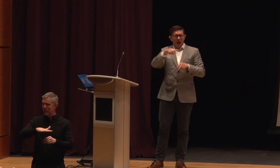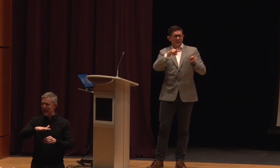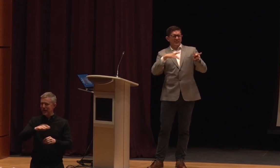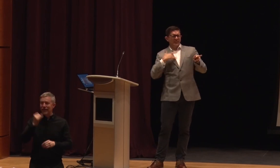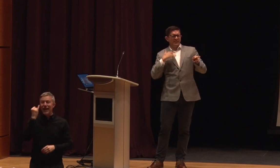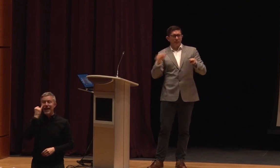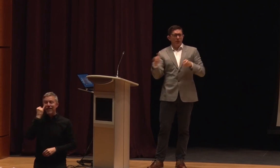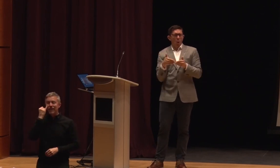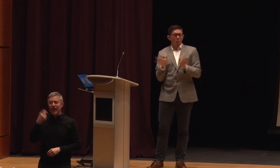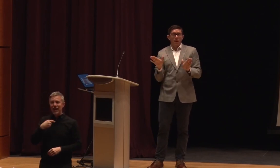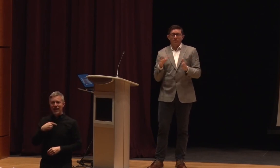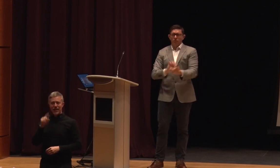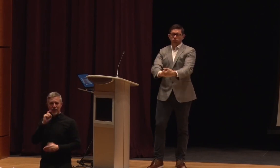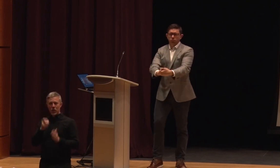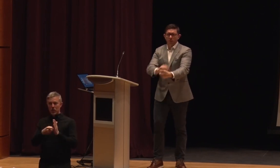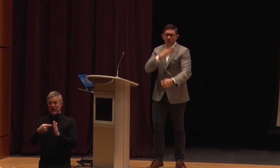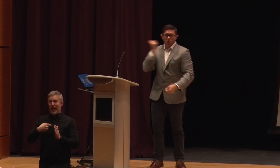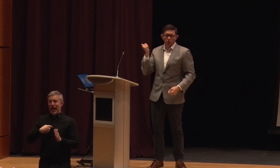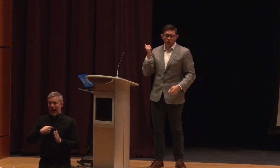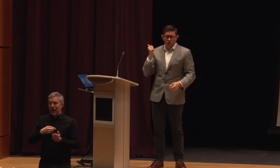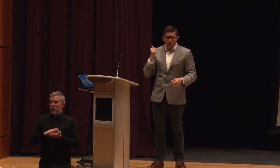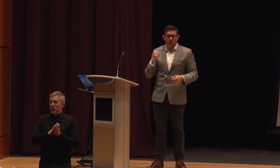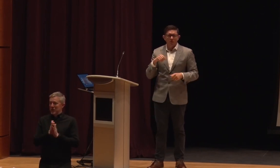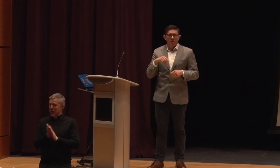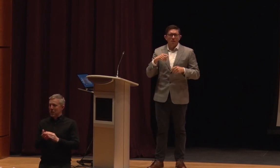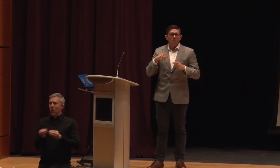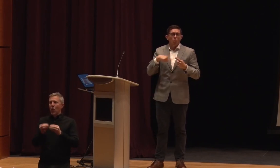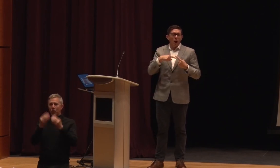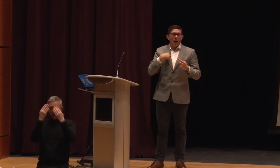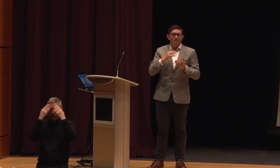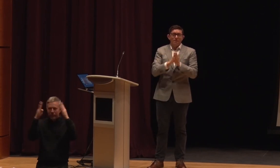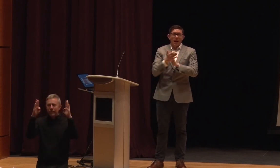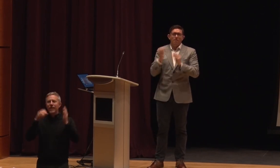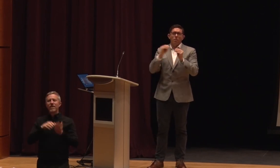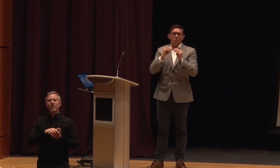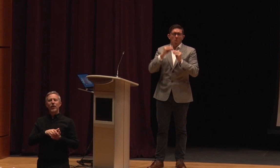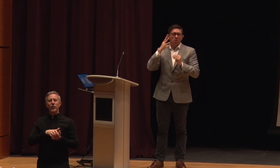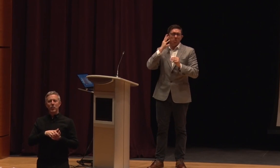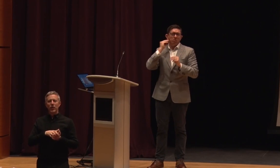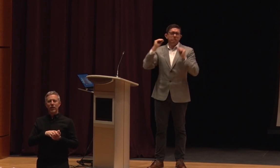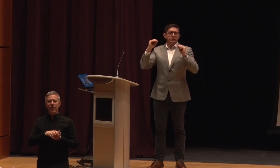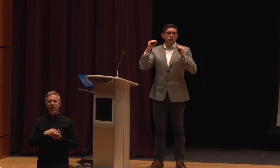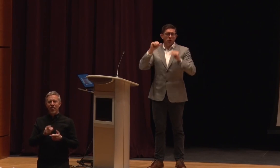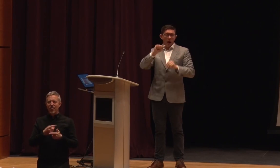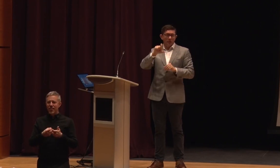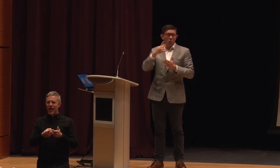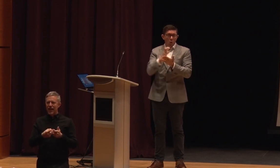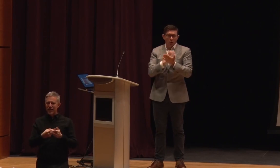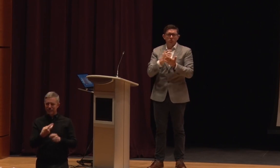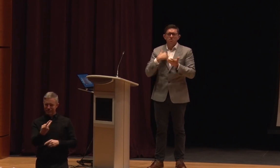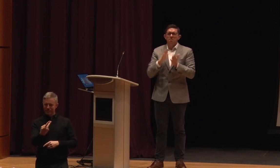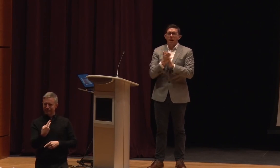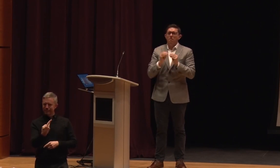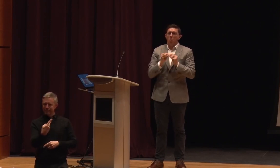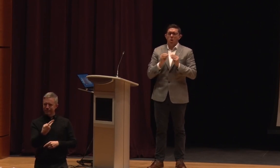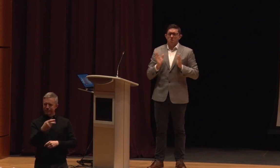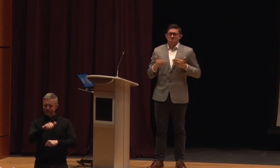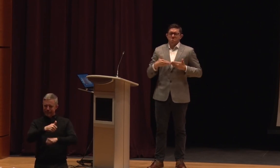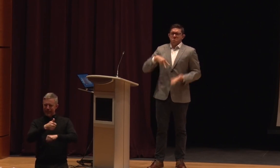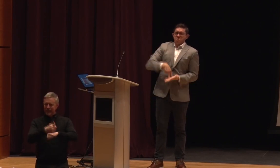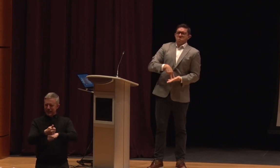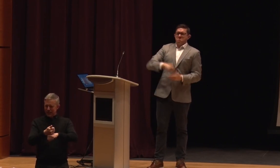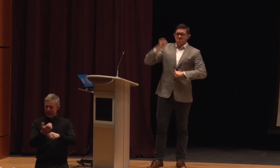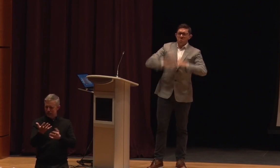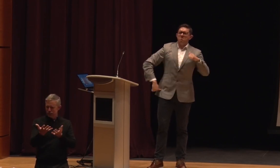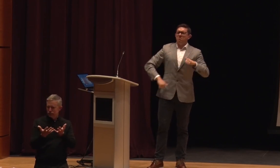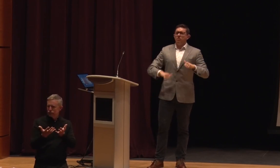being more vulnerable in front of them as well. I was able to establish that rapport with the students that